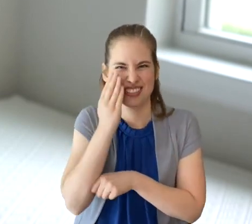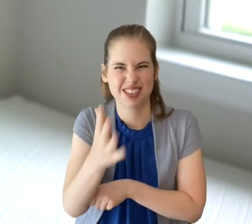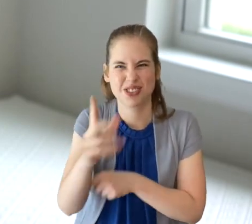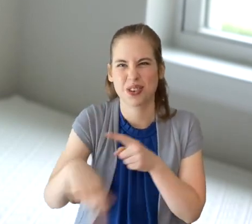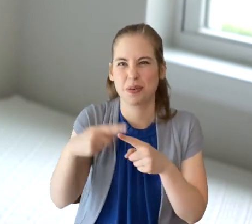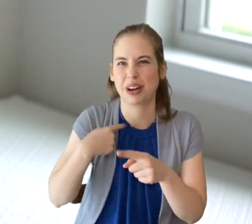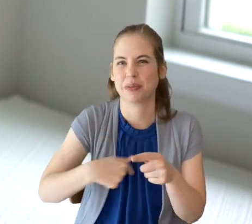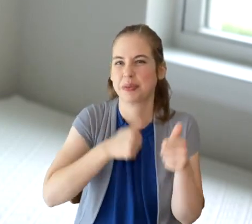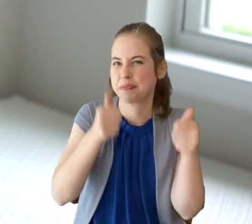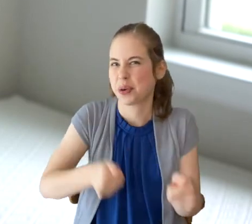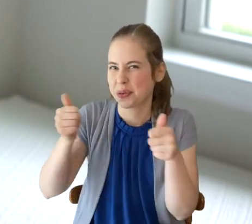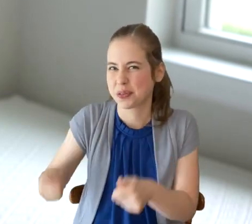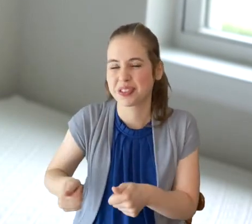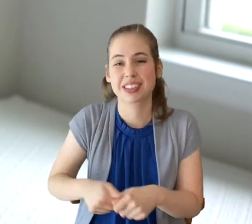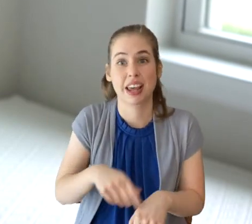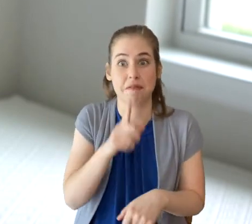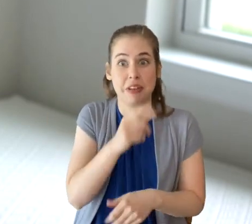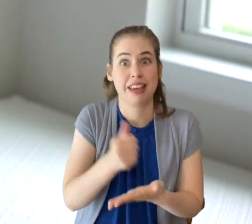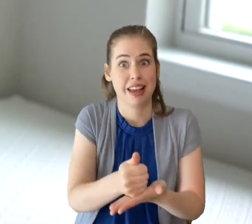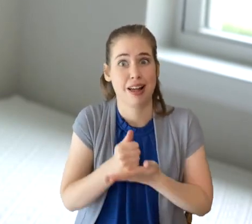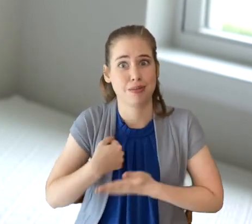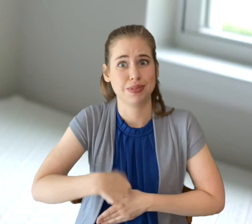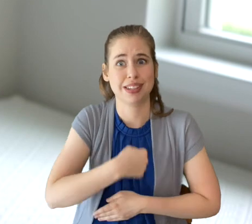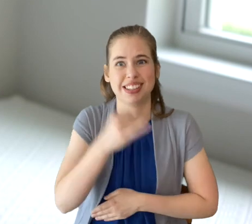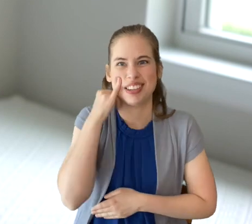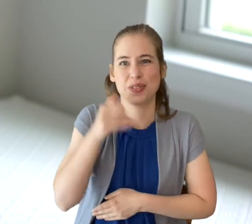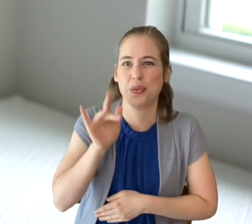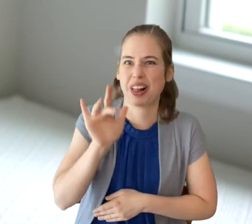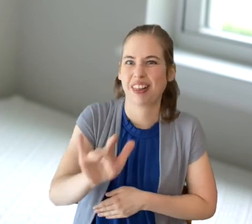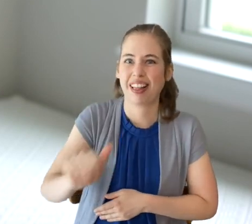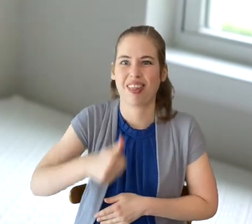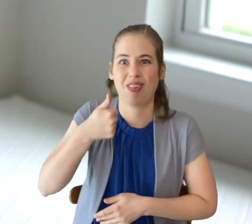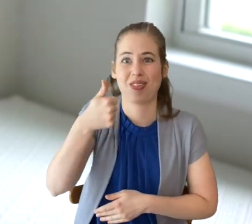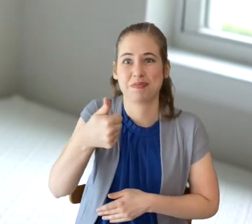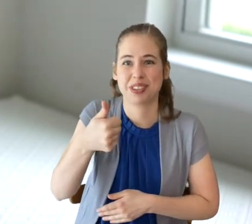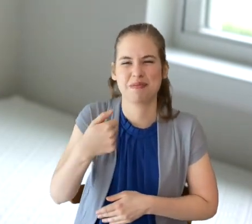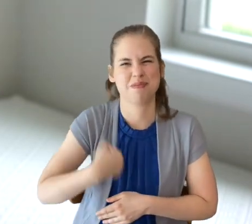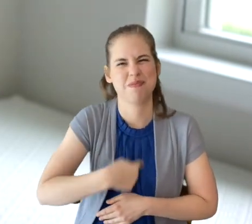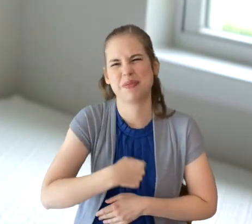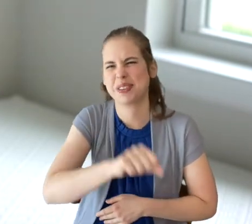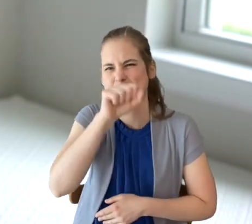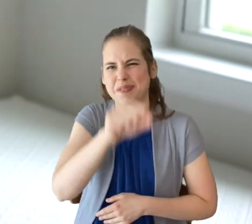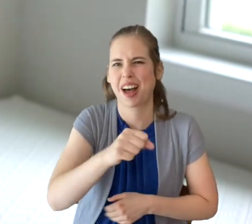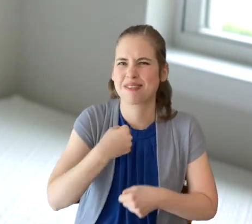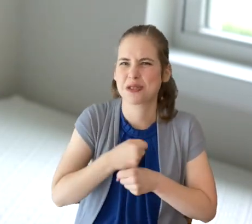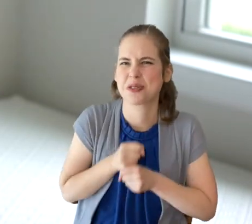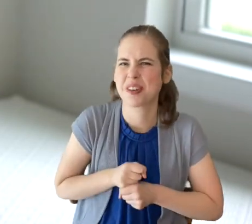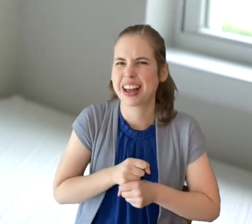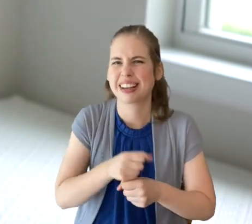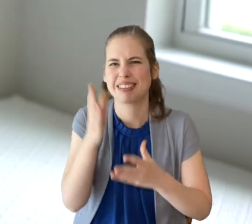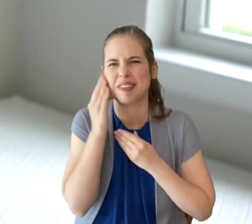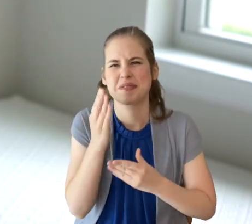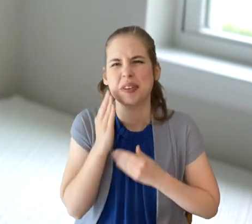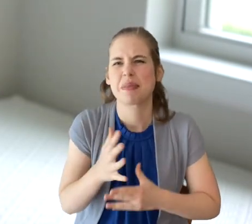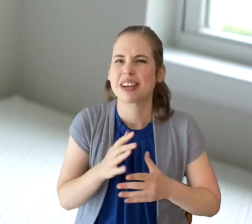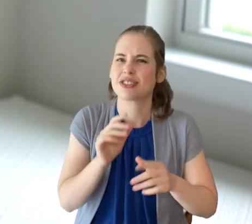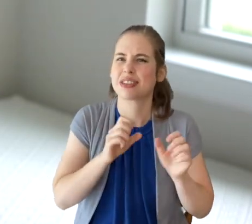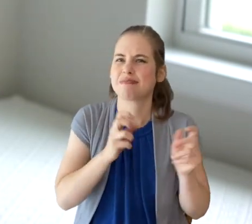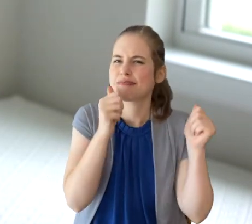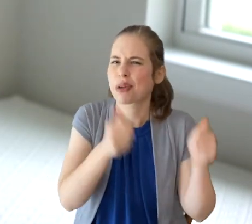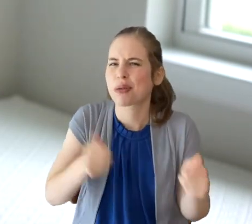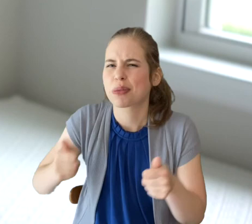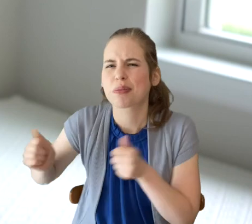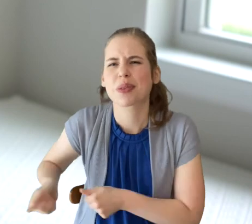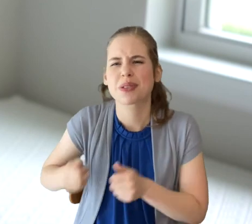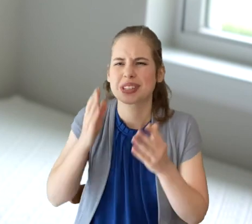thumbs up. It really does help and we love to create this content for you. Remember, you can also visit our website, aslreviews.com, where